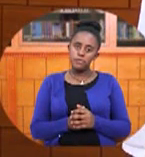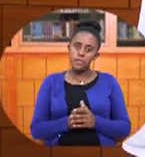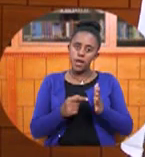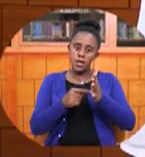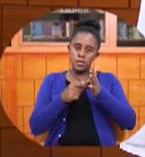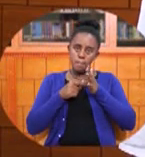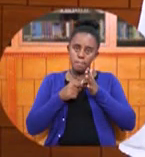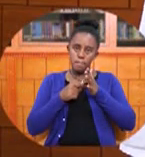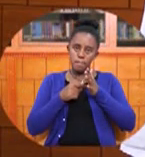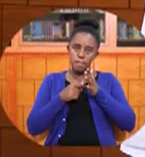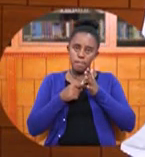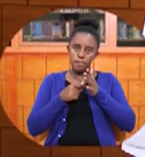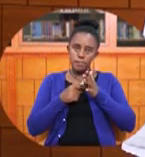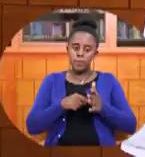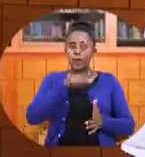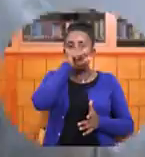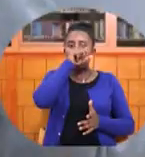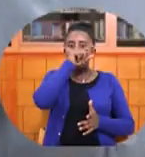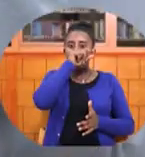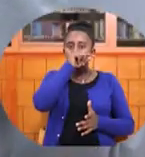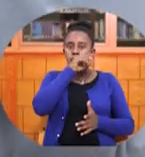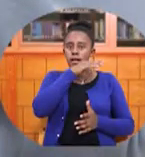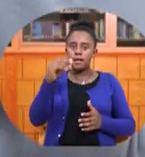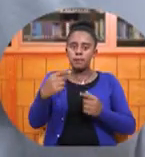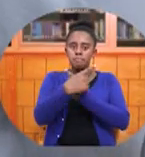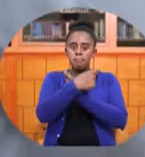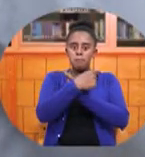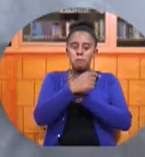Example, we can take bird in the bats.